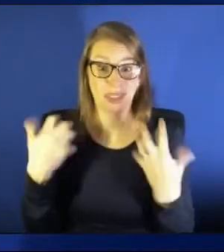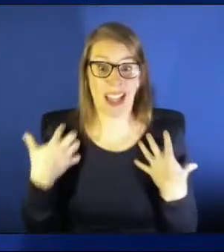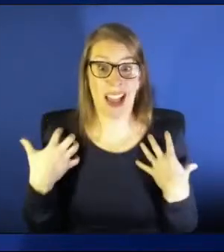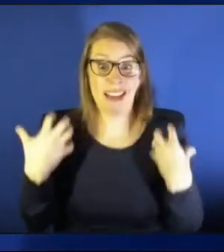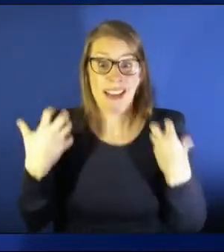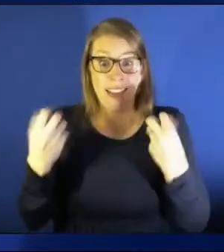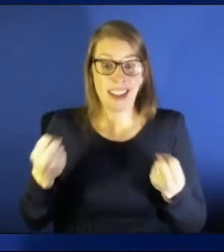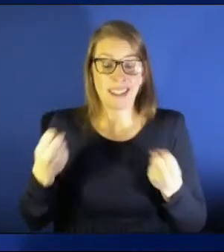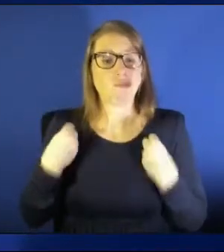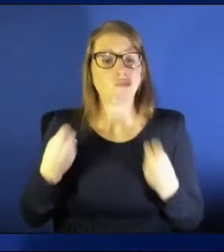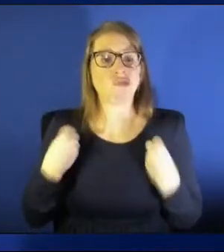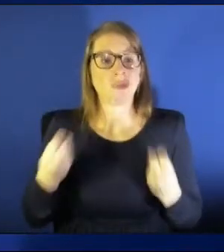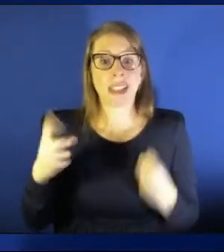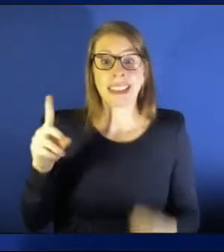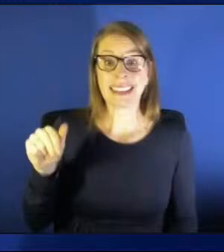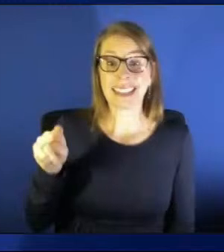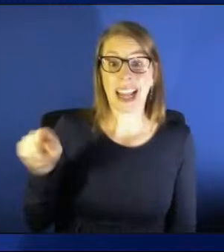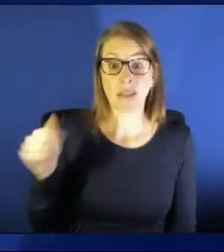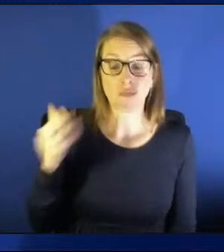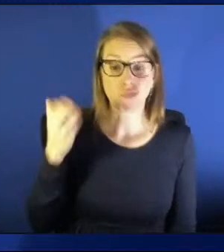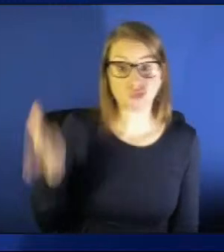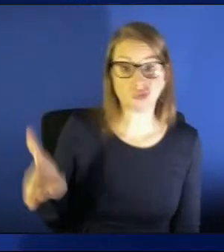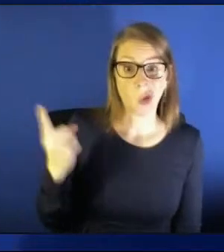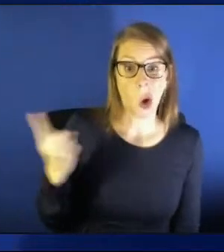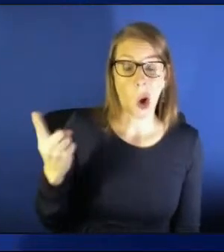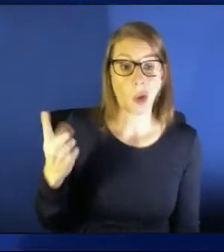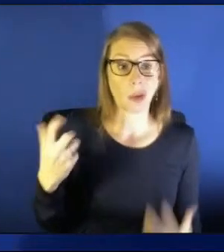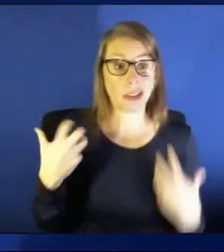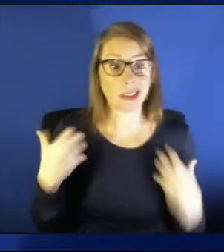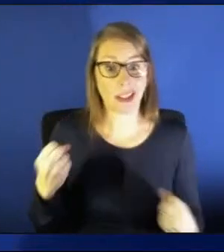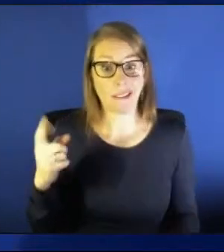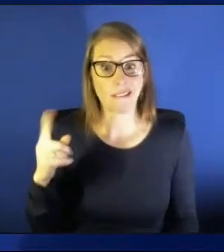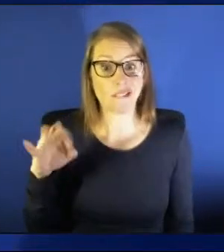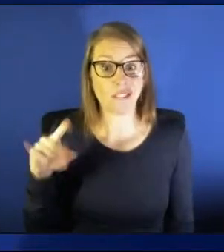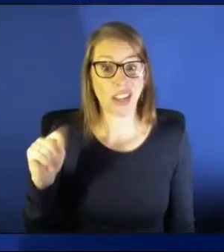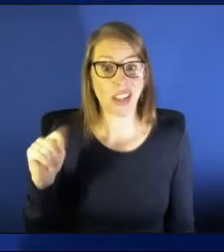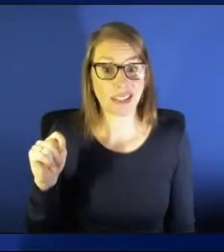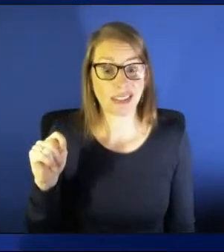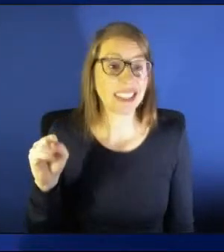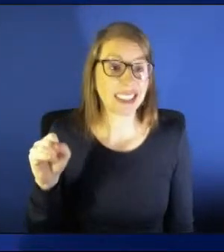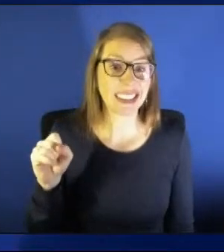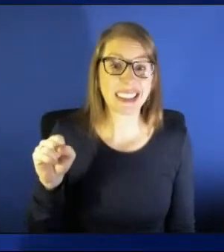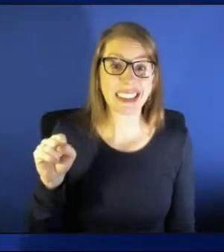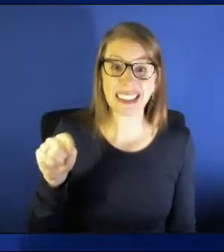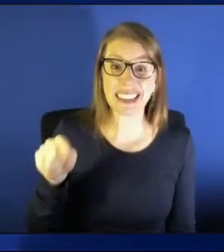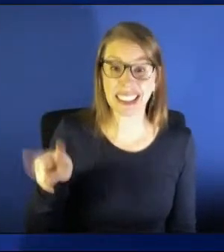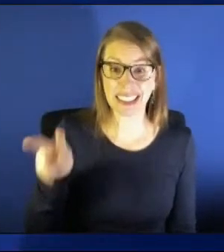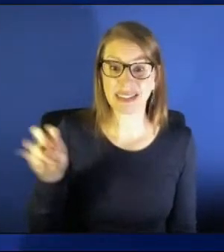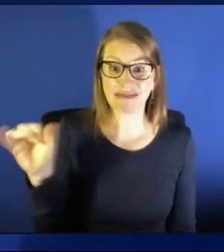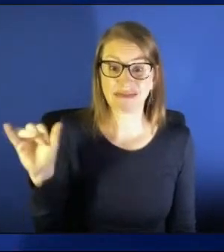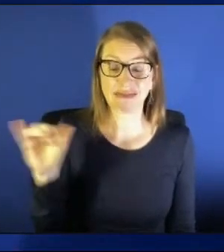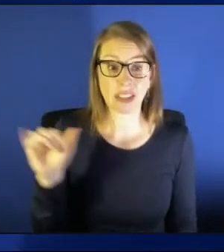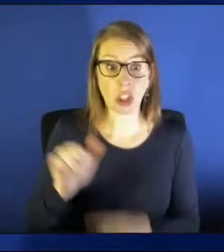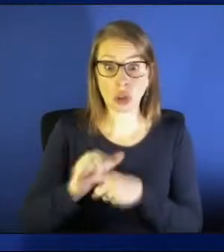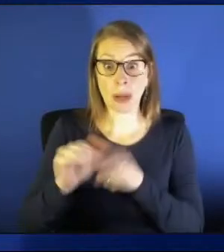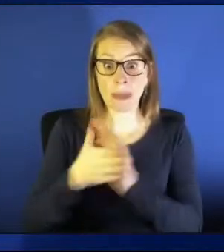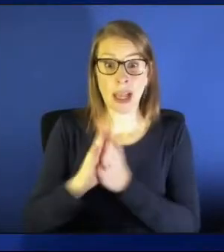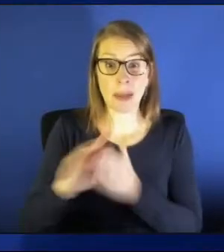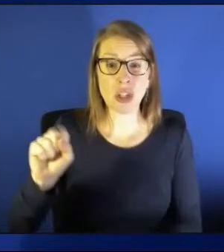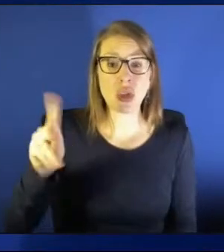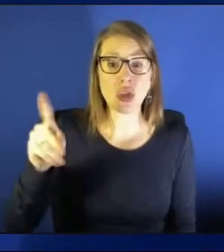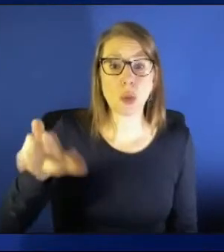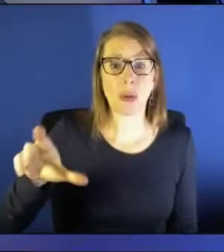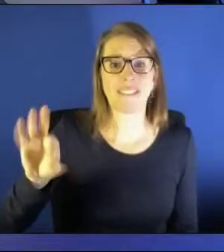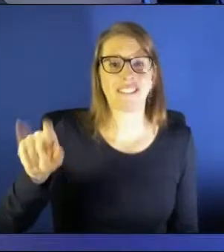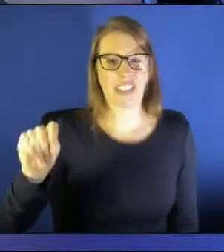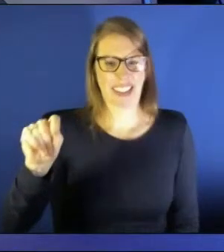people like Dana, who's over there, always is fit, and Steve's always fit. But then when you train, you become super fit. And that's kind of a nice thing